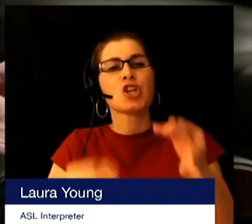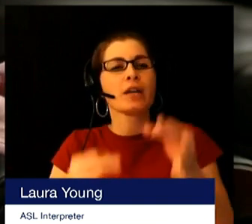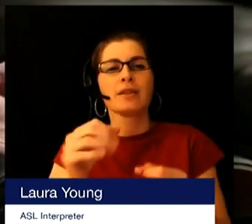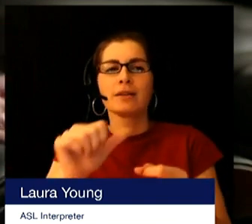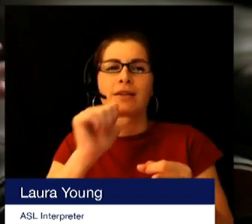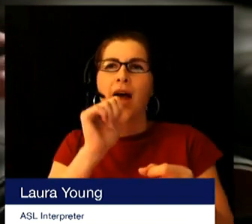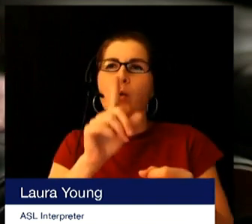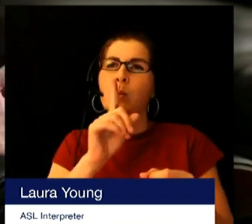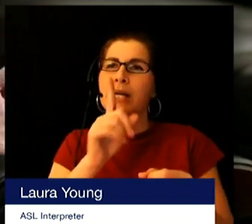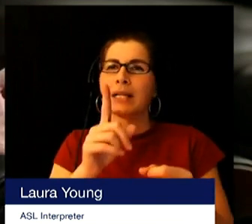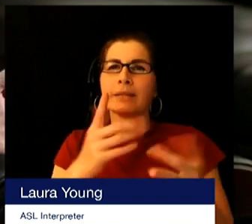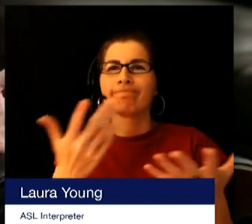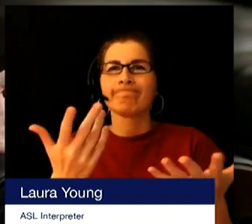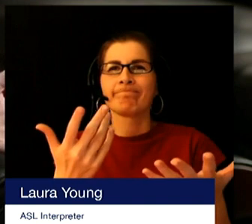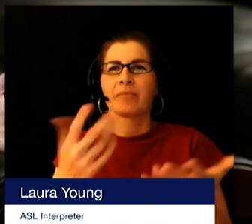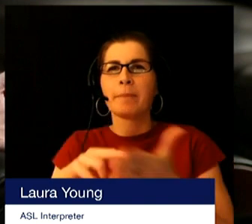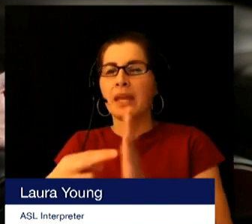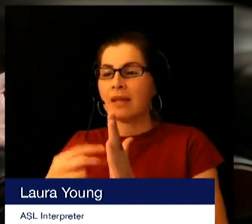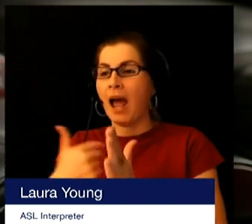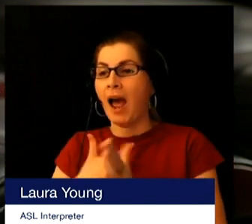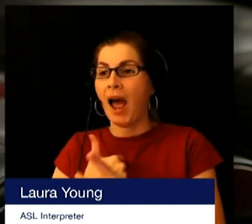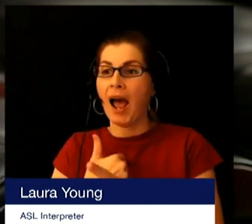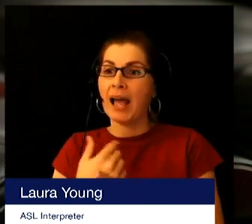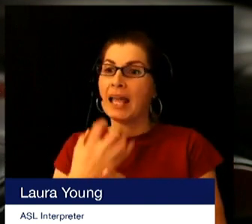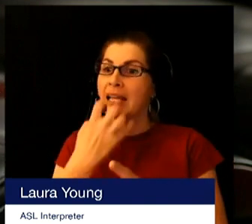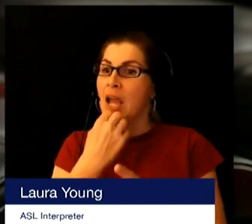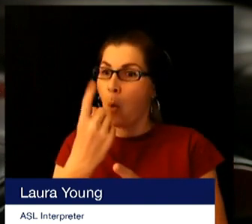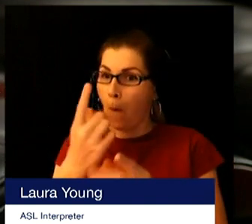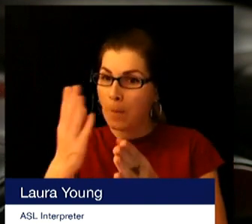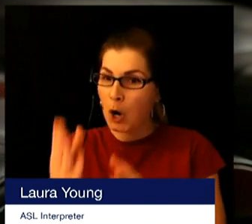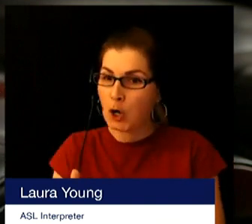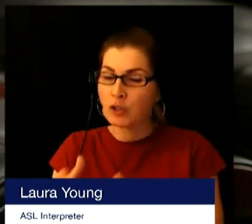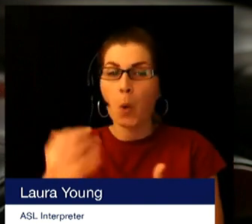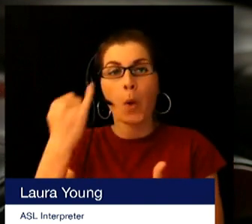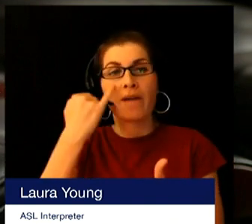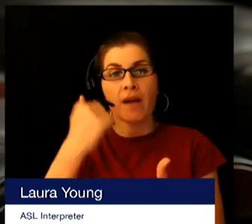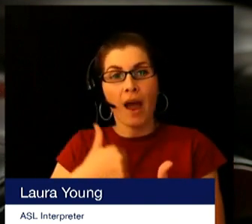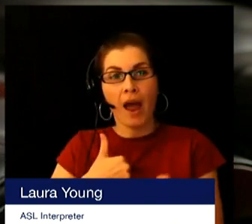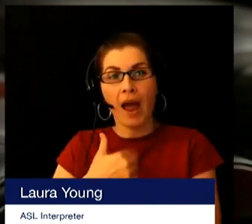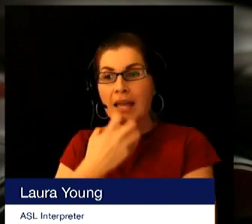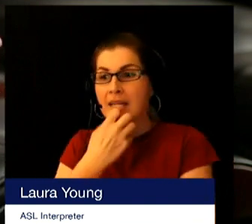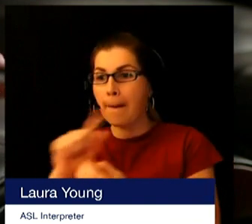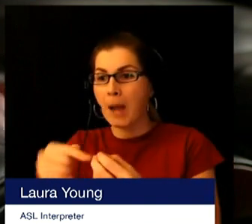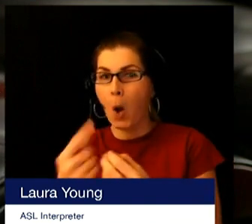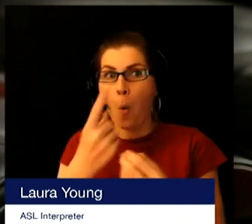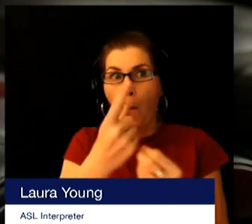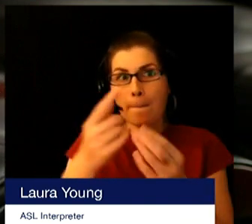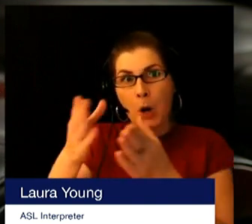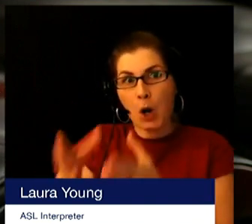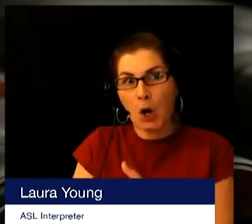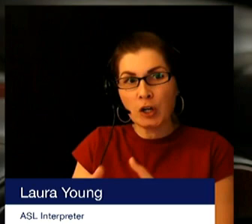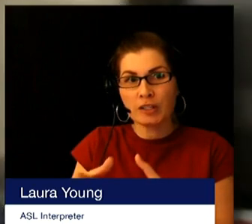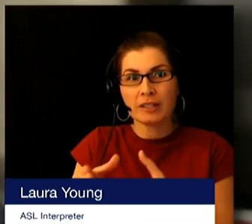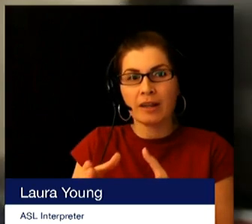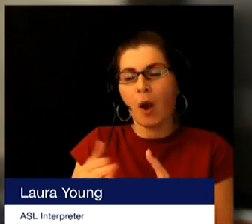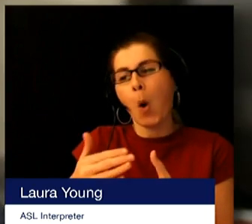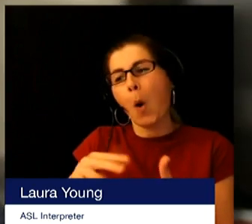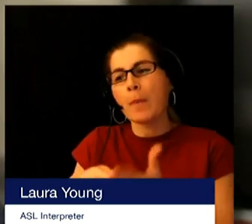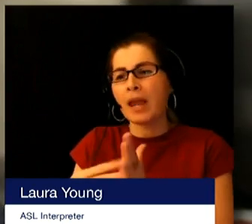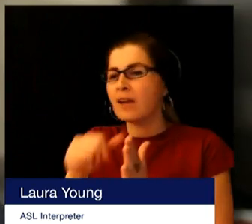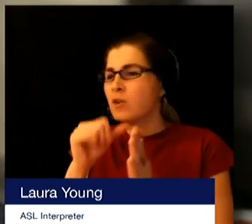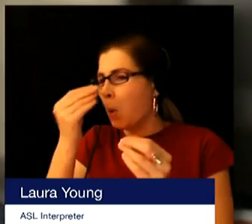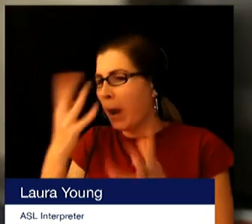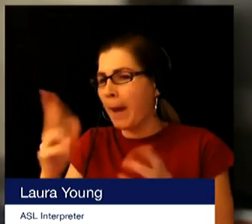person, you know, and if I care about rehabilitation, that somehow diminishes my concern for the rights of victims. It's not that way at all.